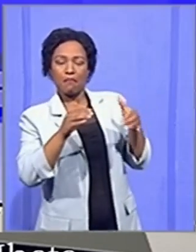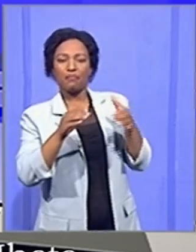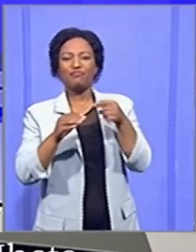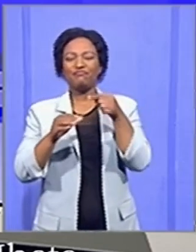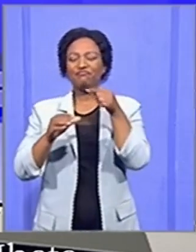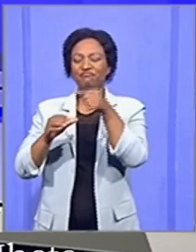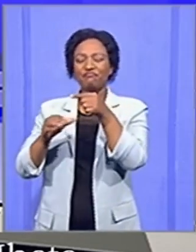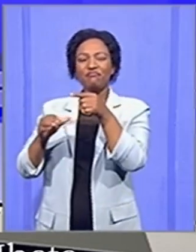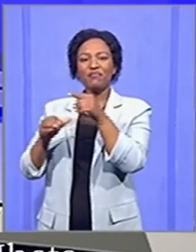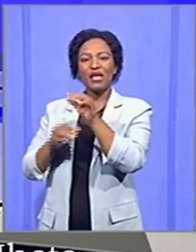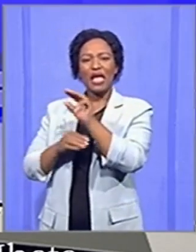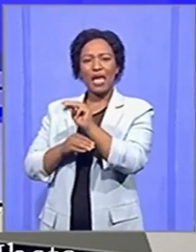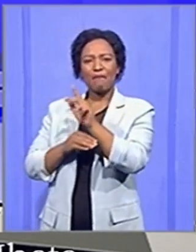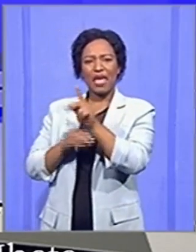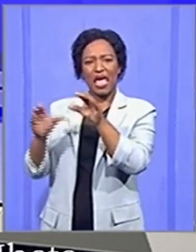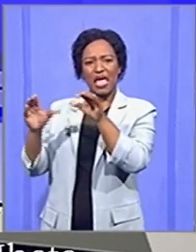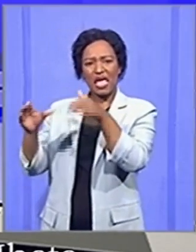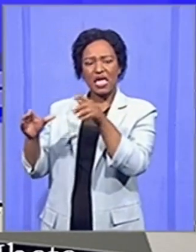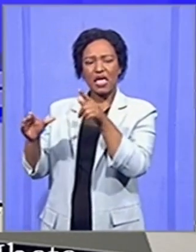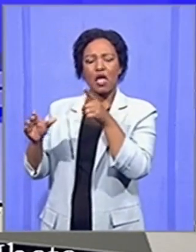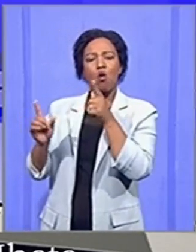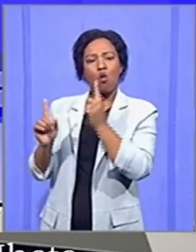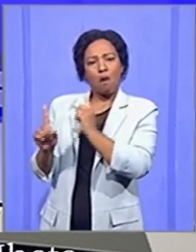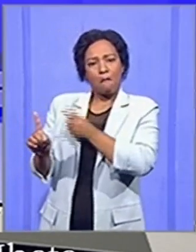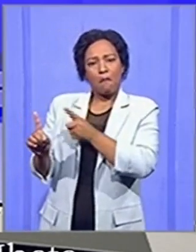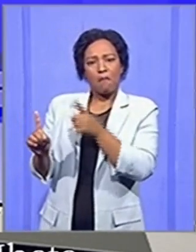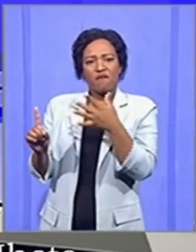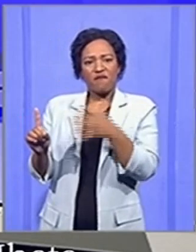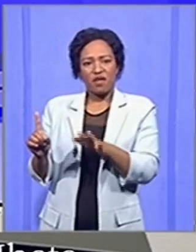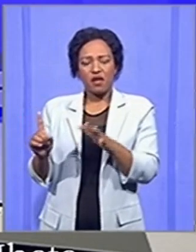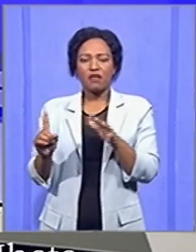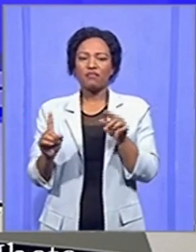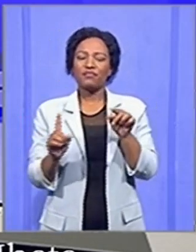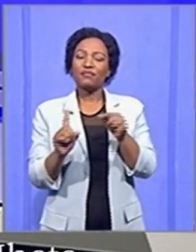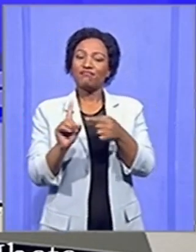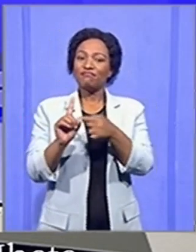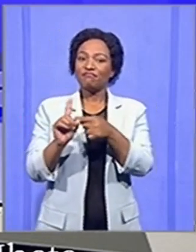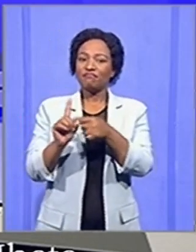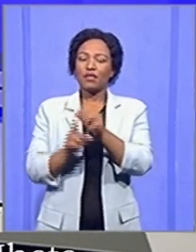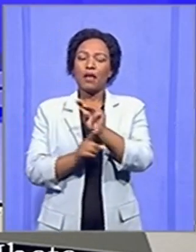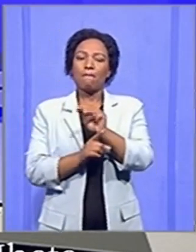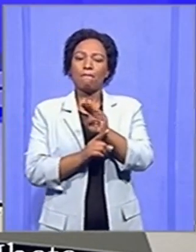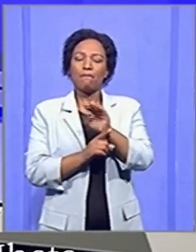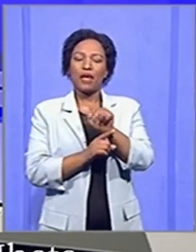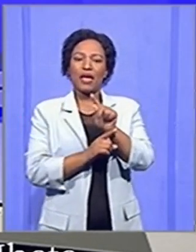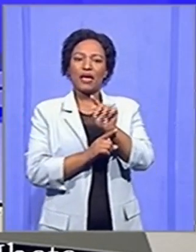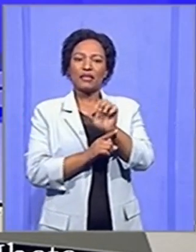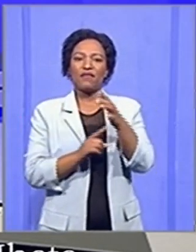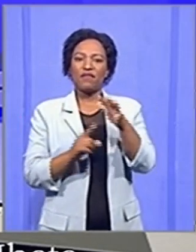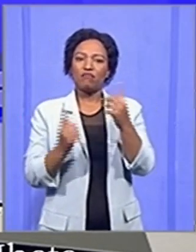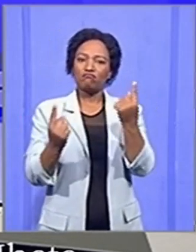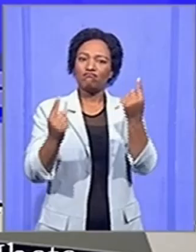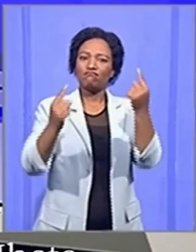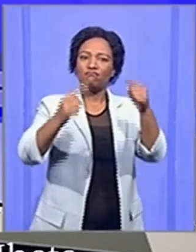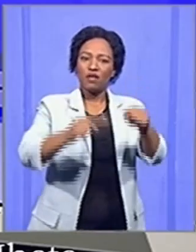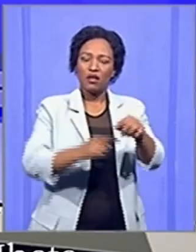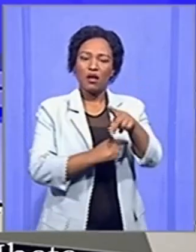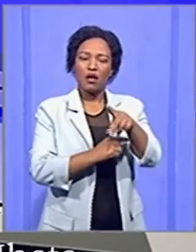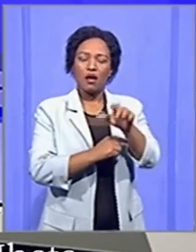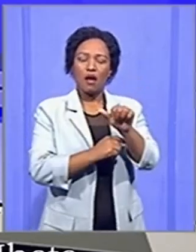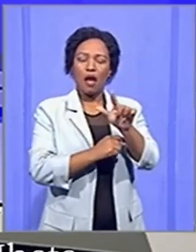Umkhonto weSizwe. Mbete o ne a le mo letsholong la go ngoka batlhophi kwa Palm Ridge kwa botlhaba jwa